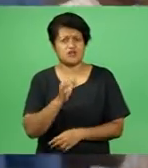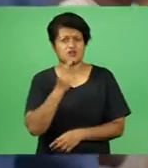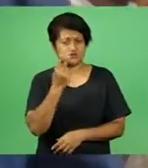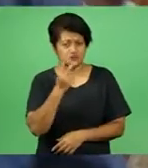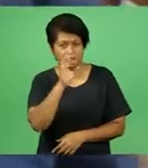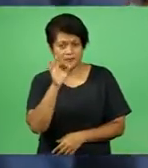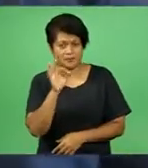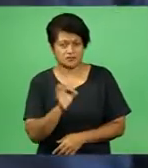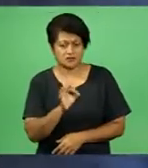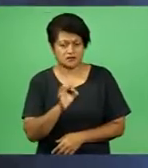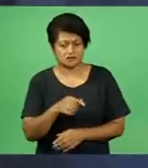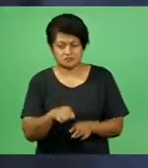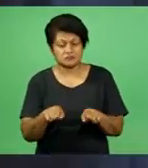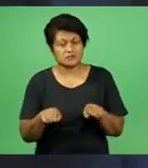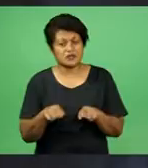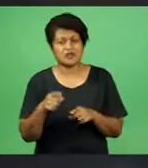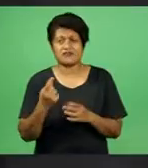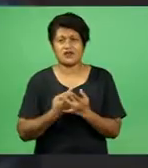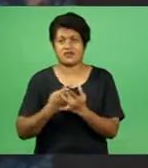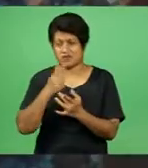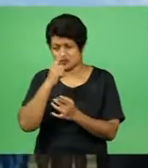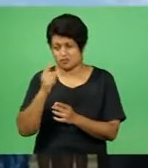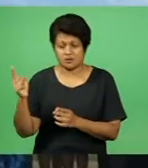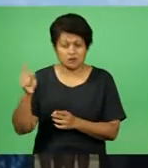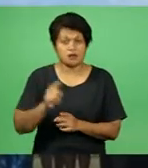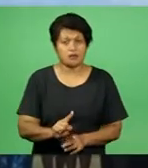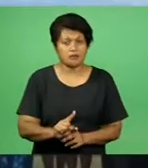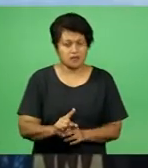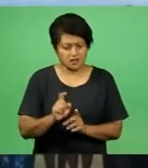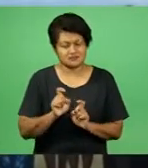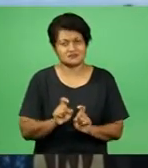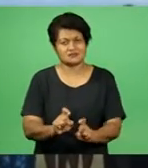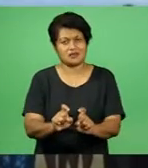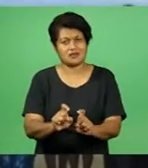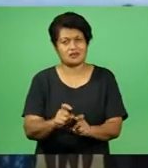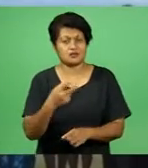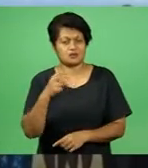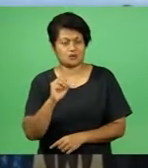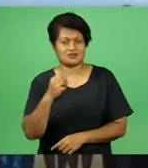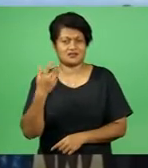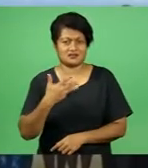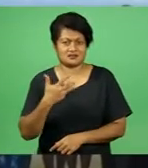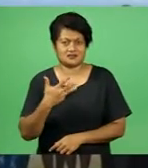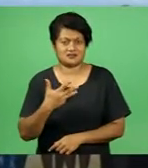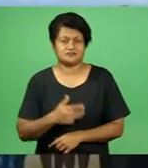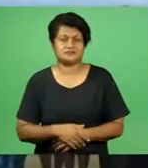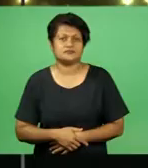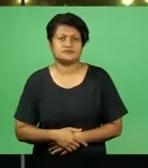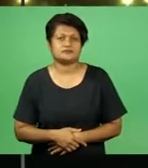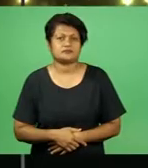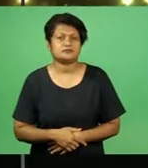population, with 14,000 foreign citizens having made Fiji their home in 2019. Kritika Kumar, FBC